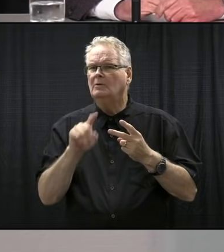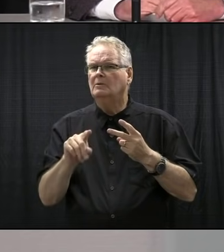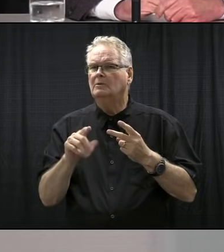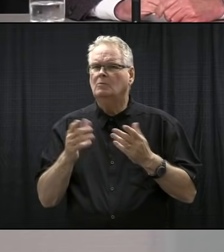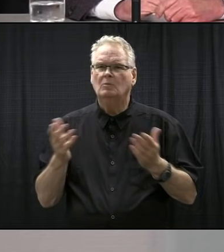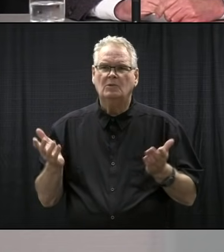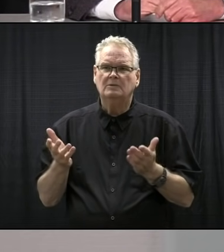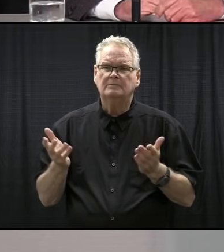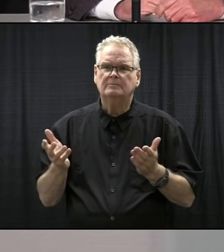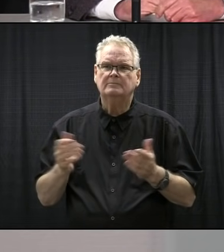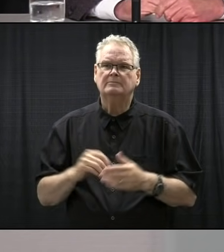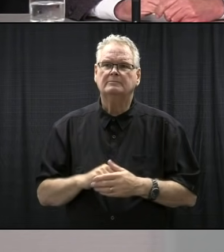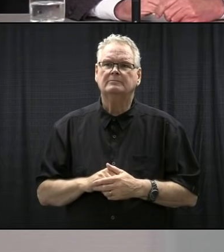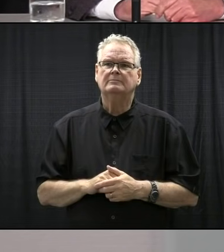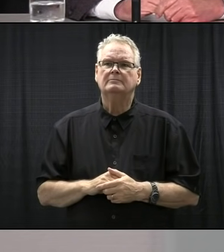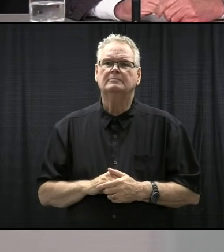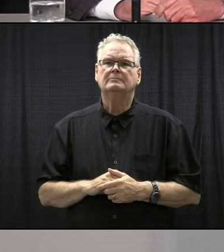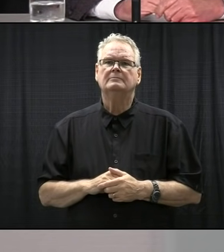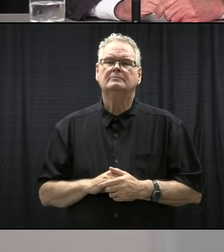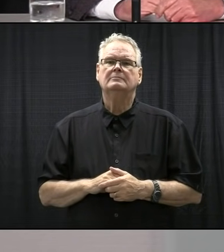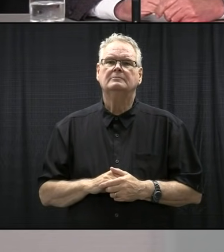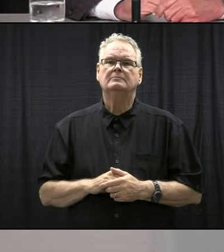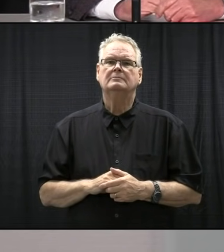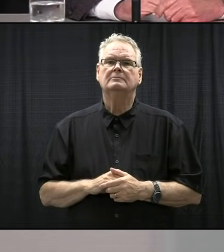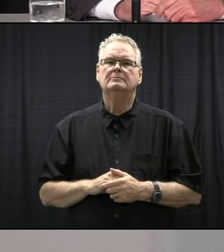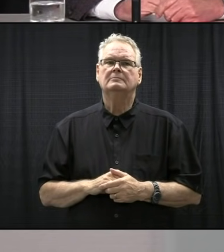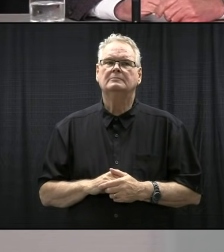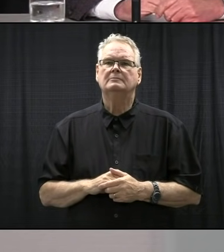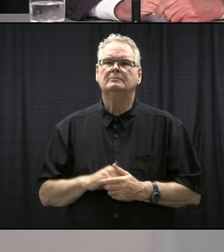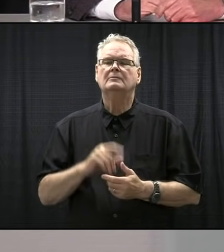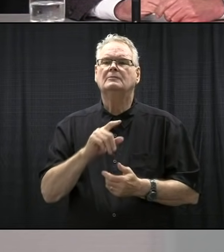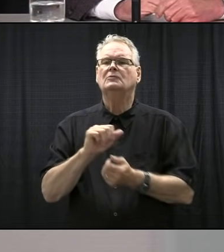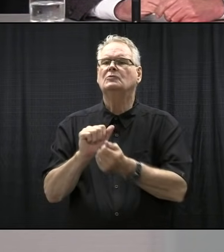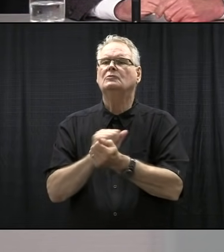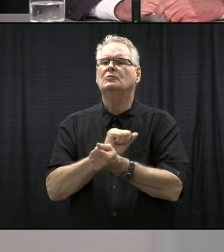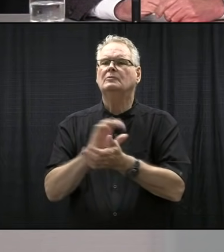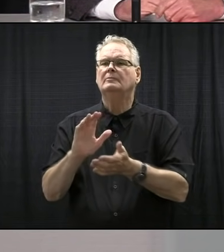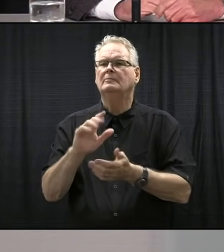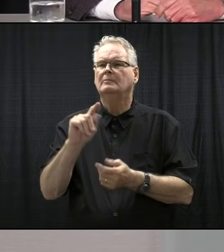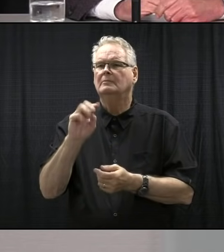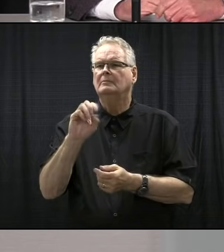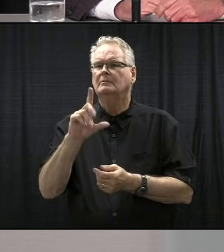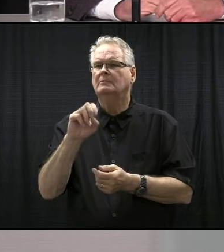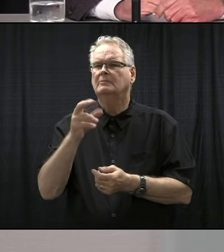singing, etc., will there be any revisiting of the